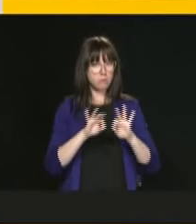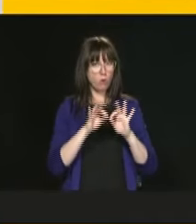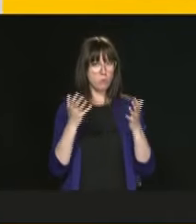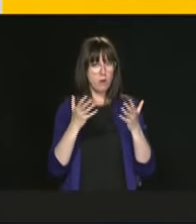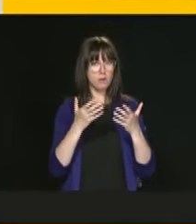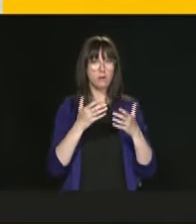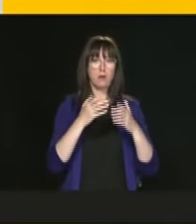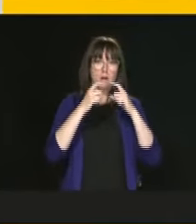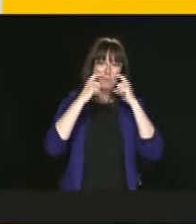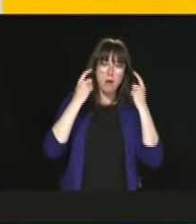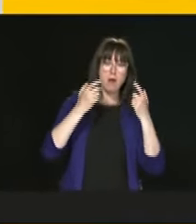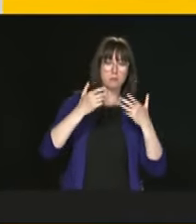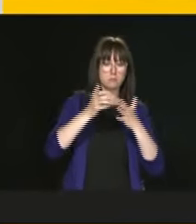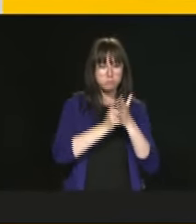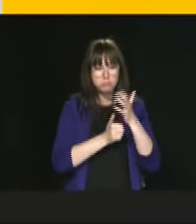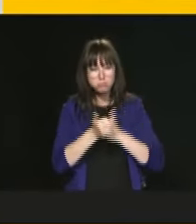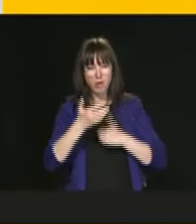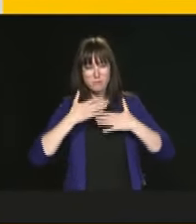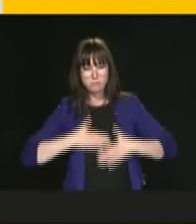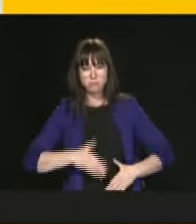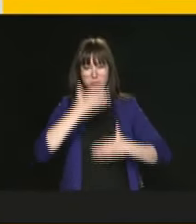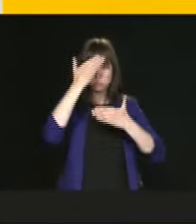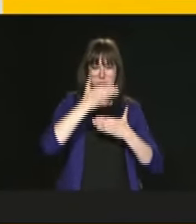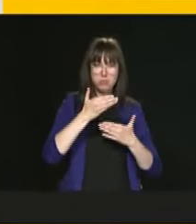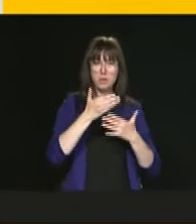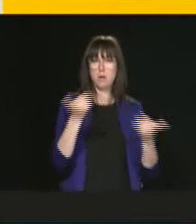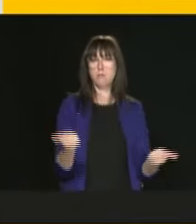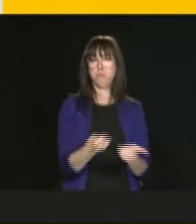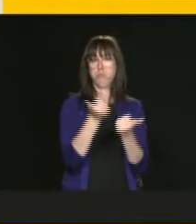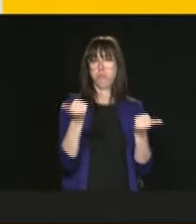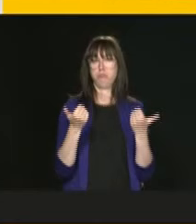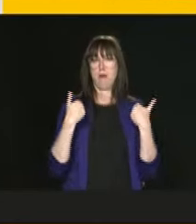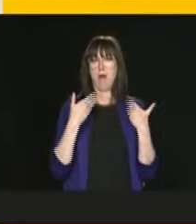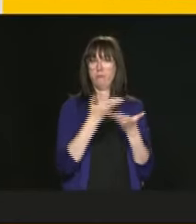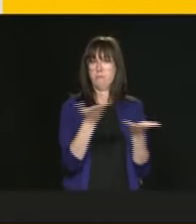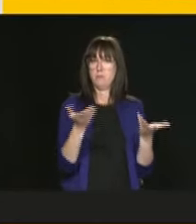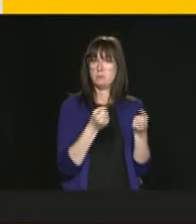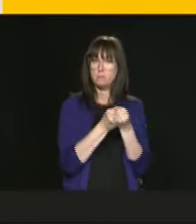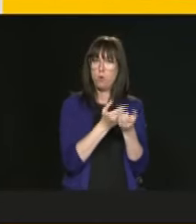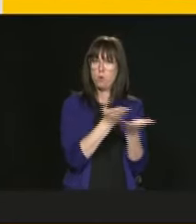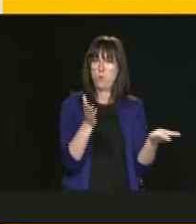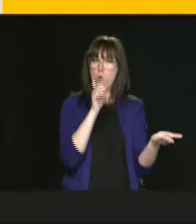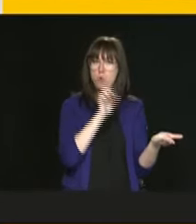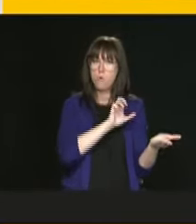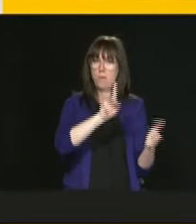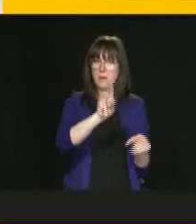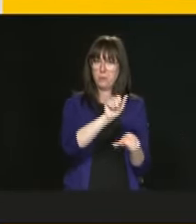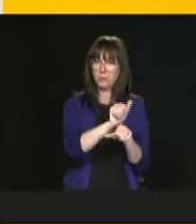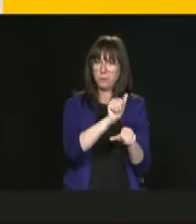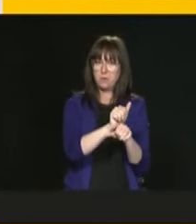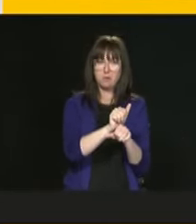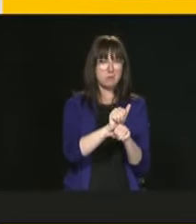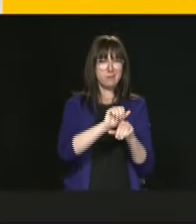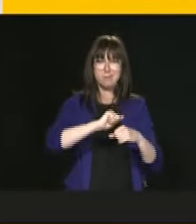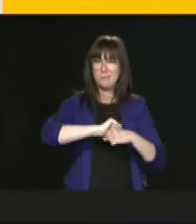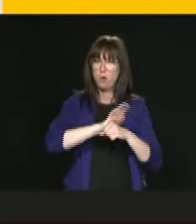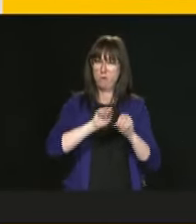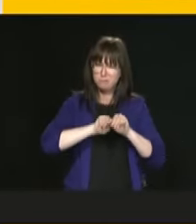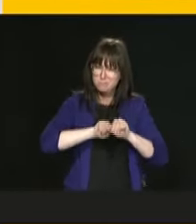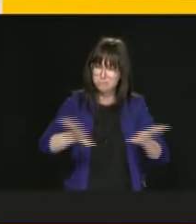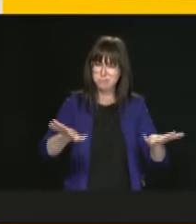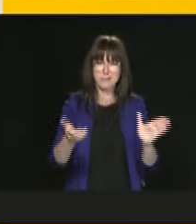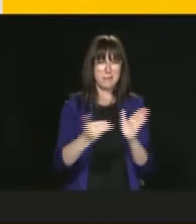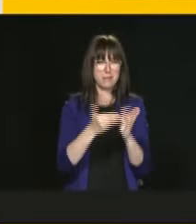to be able to protect workers and prevent the virus from spreading more. So we